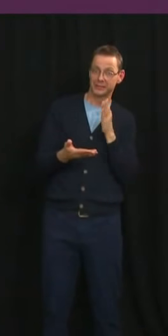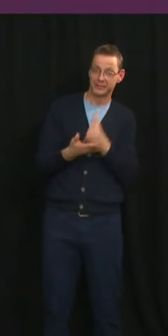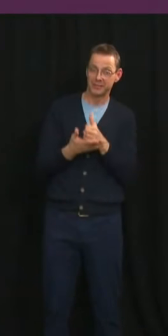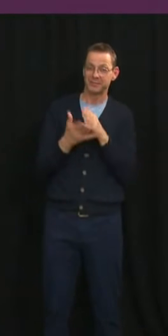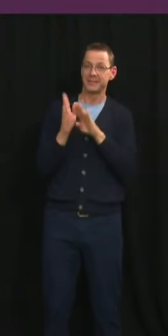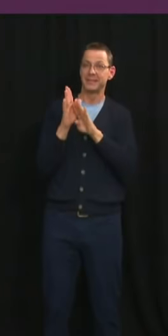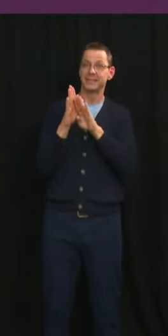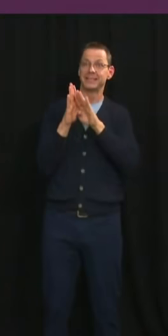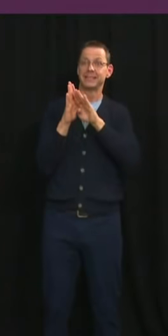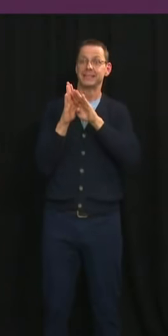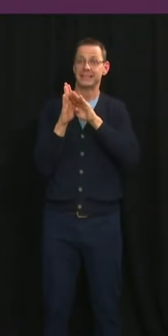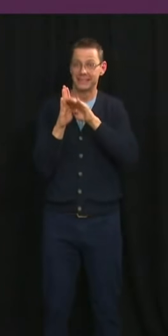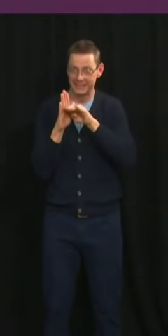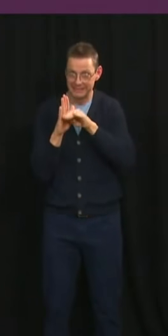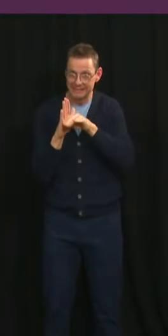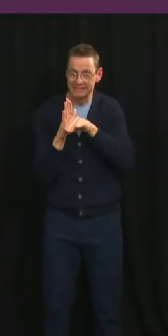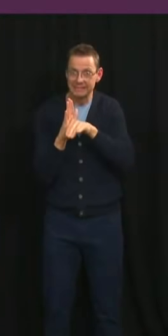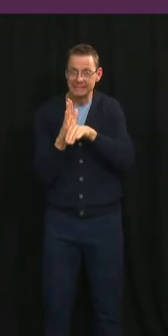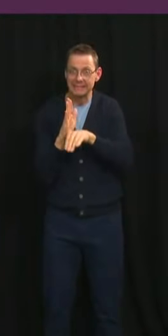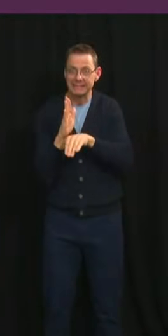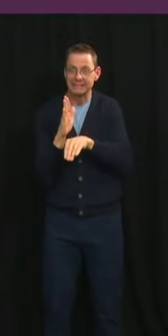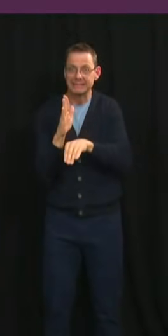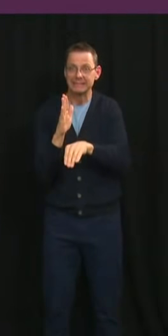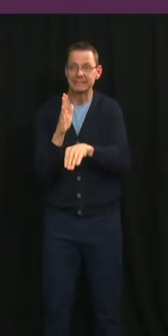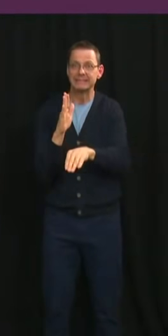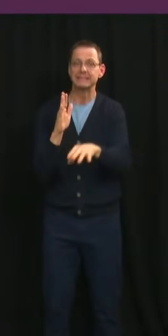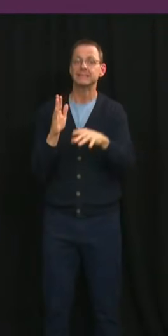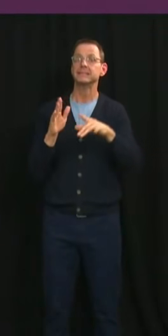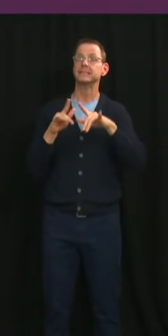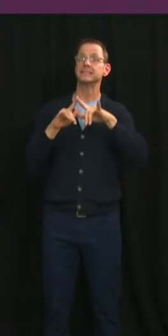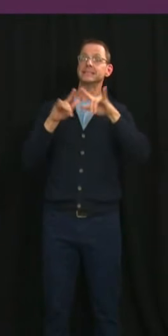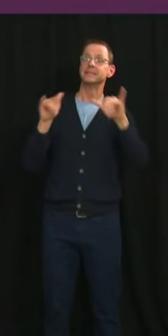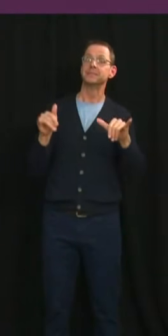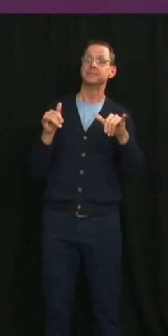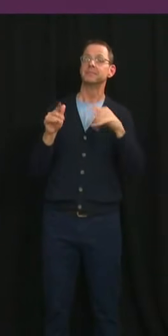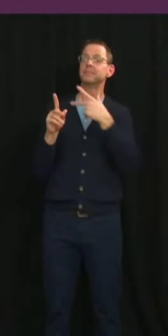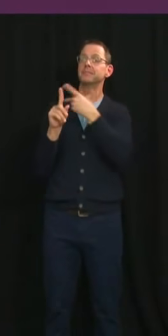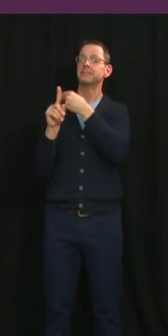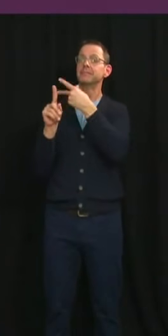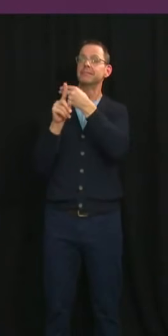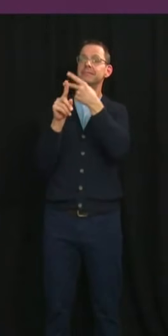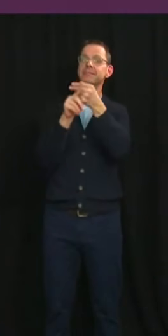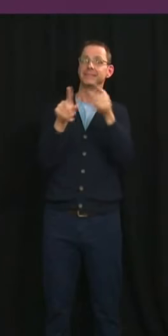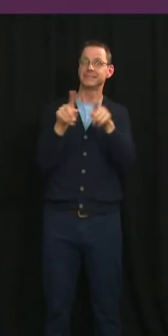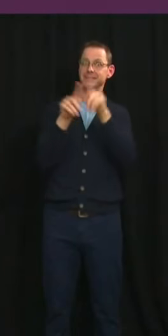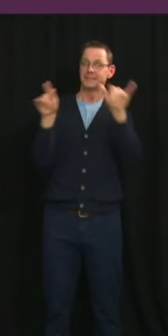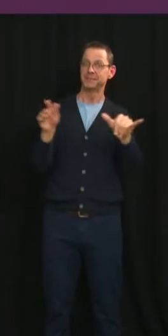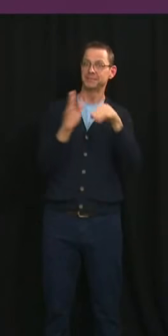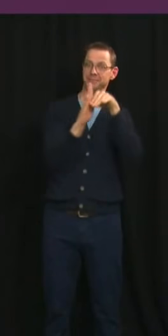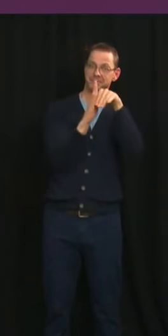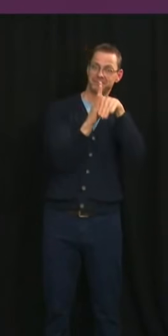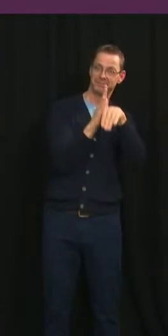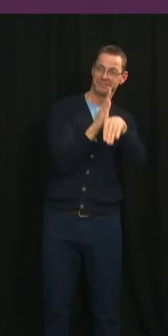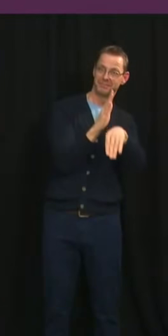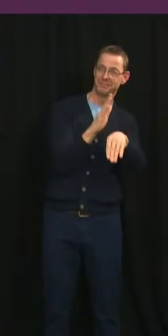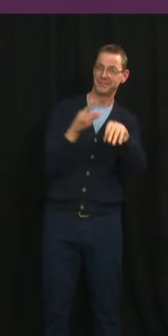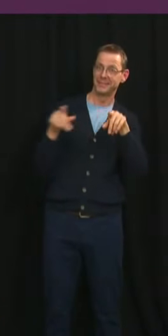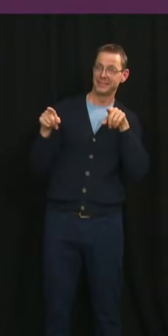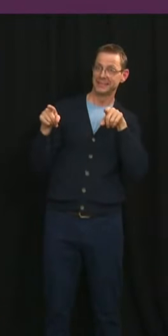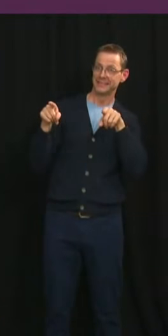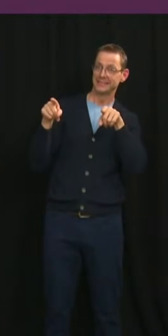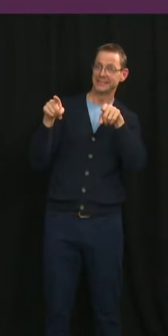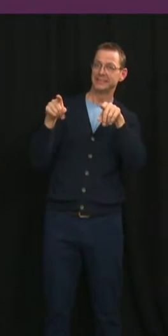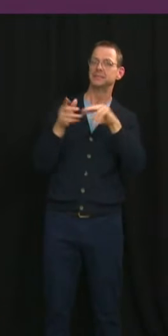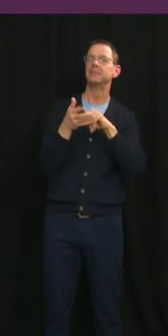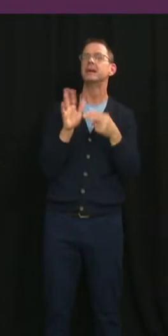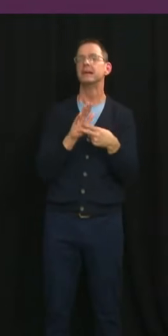transmission, as well as continuing to get vaccinated when we are eligible, then we will save lives and get back to normal as quickly as